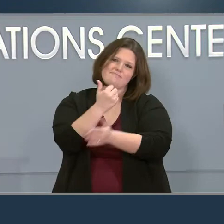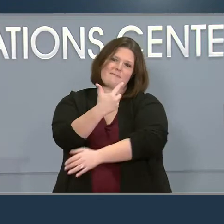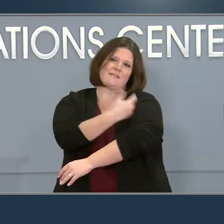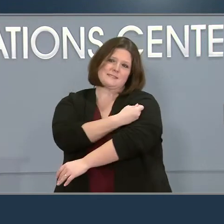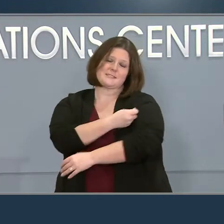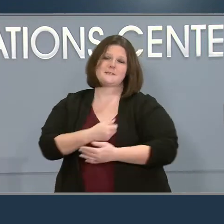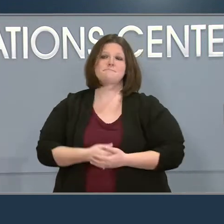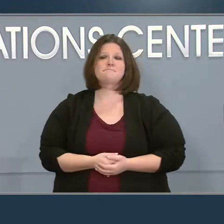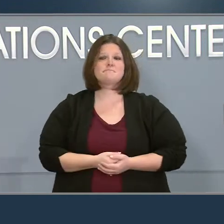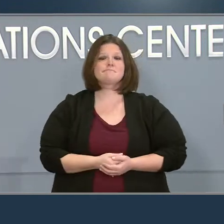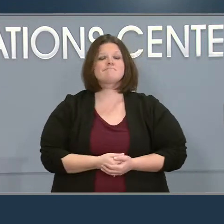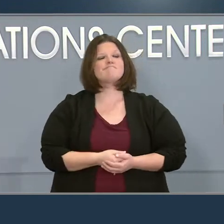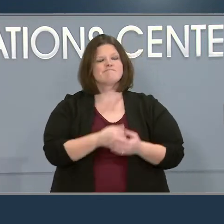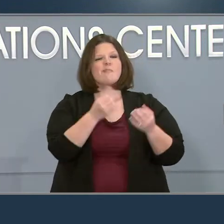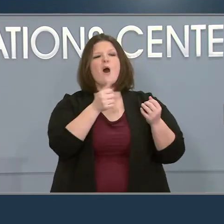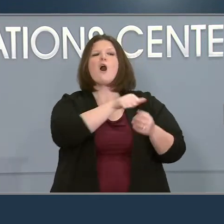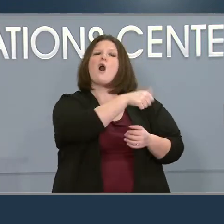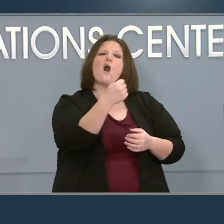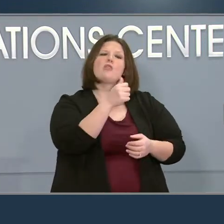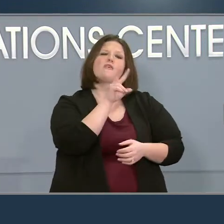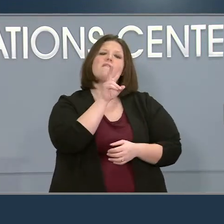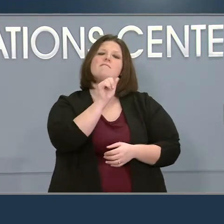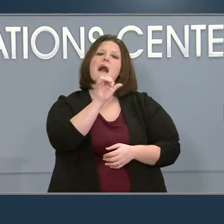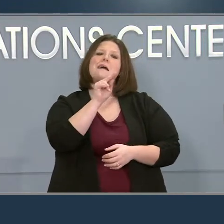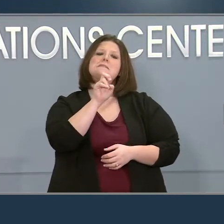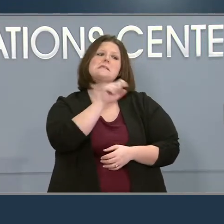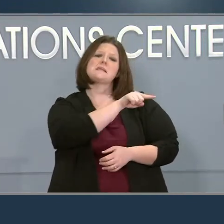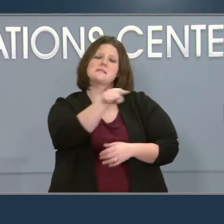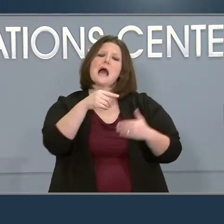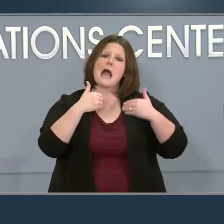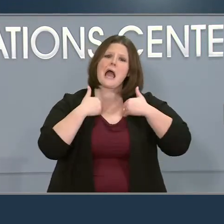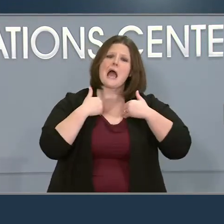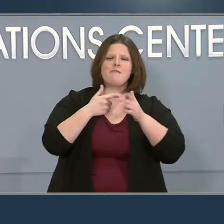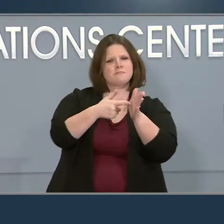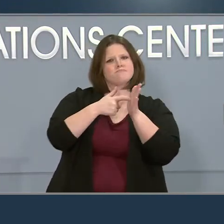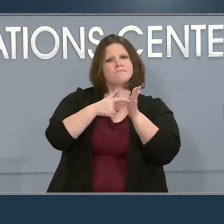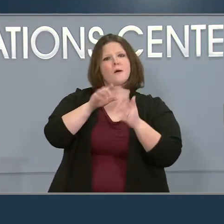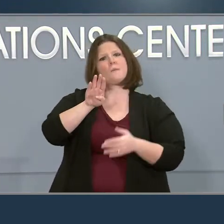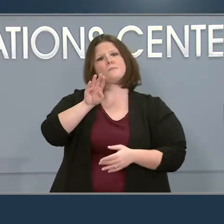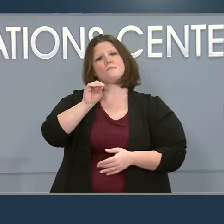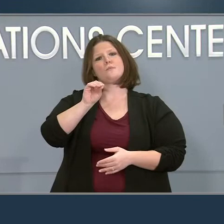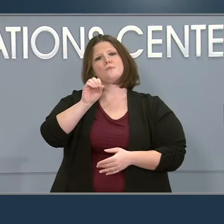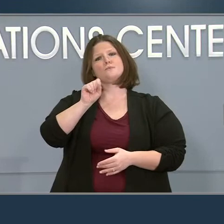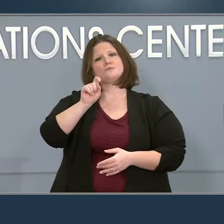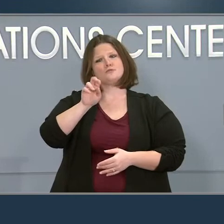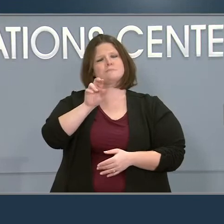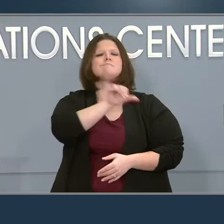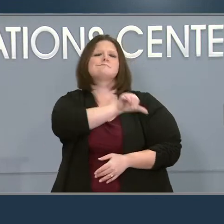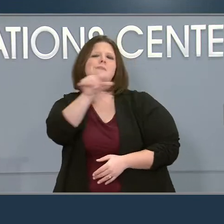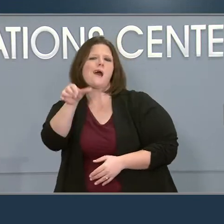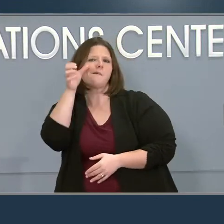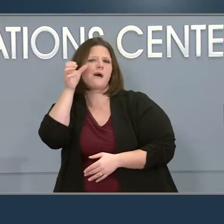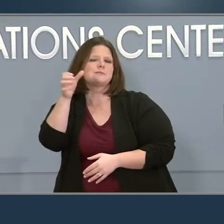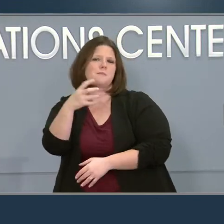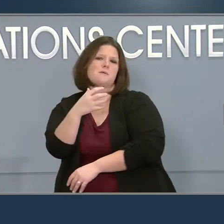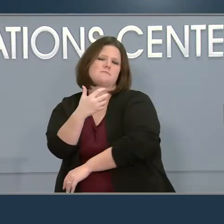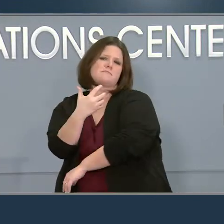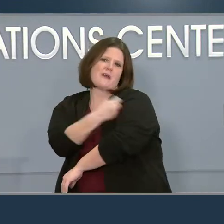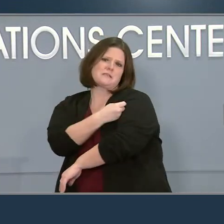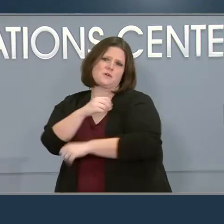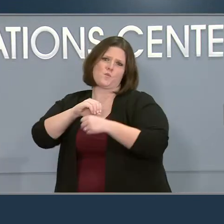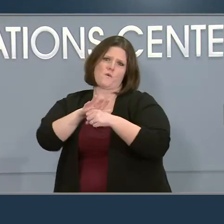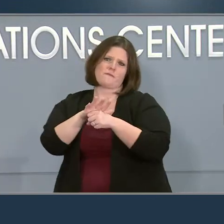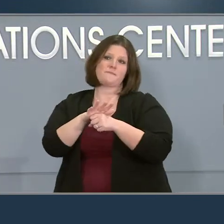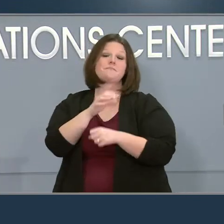boosters are needed to strengthen and extend protection against COVID-19. Everyone 18 and older should get